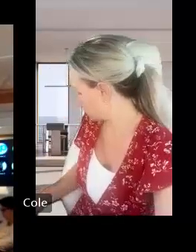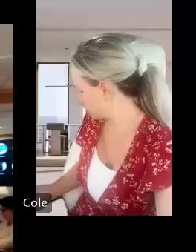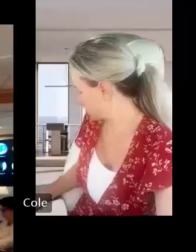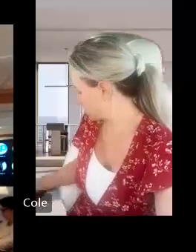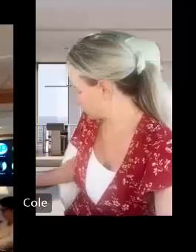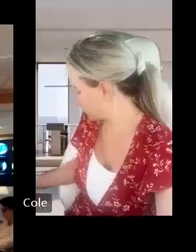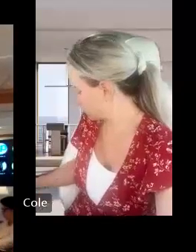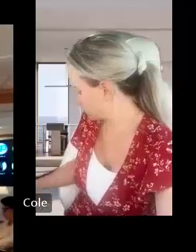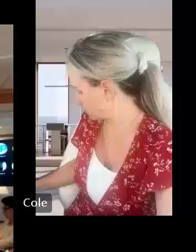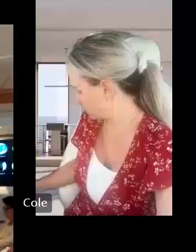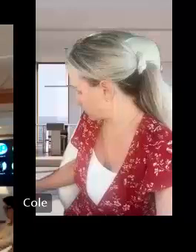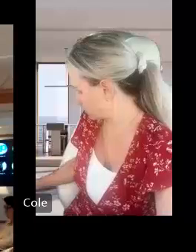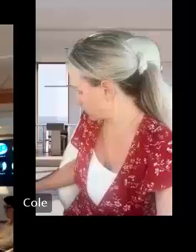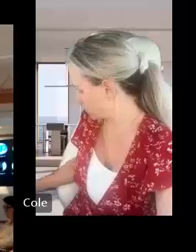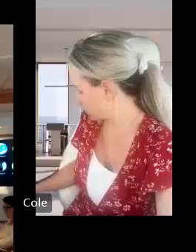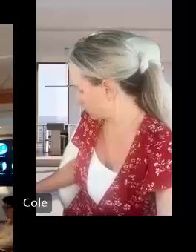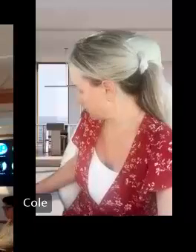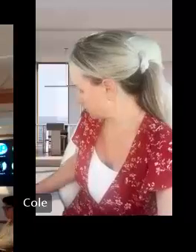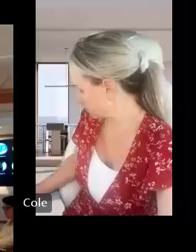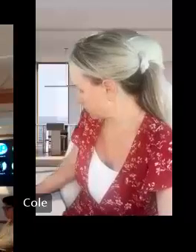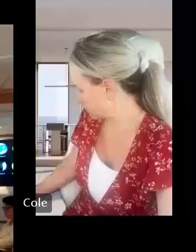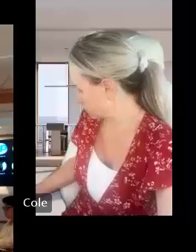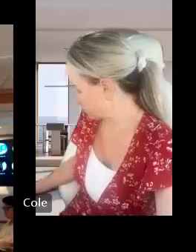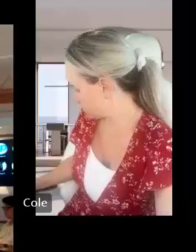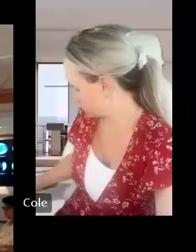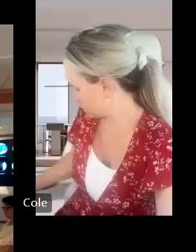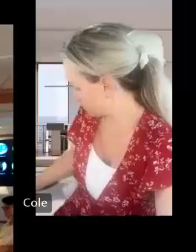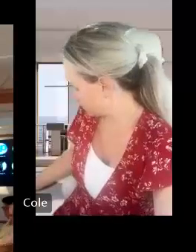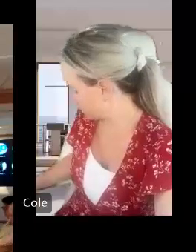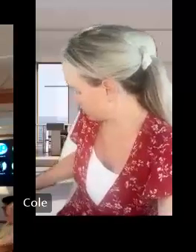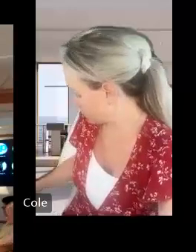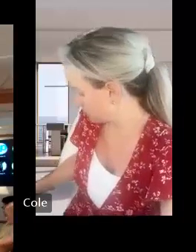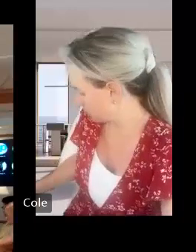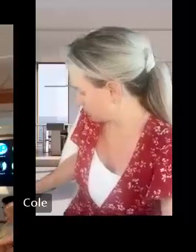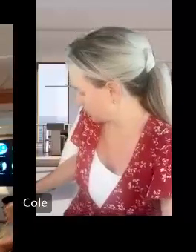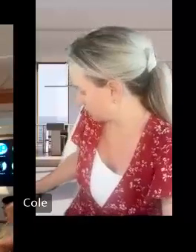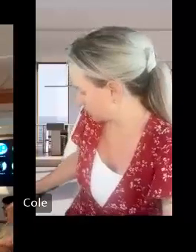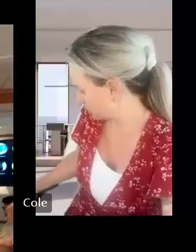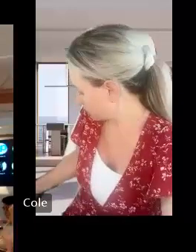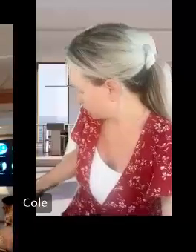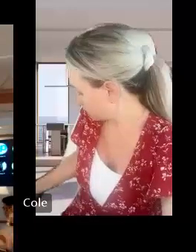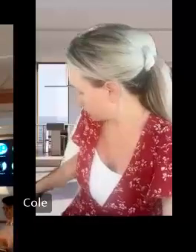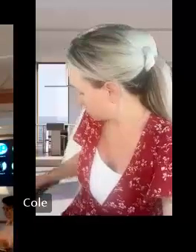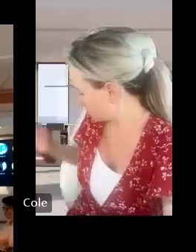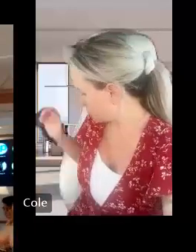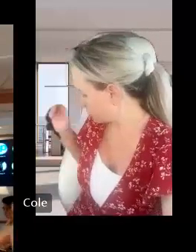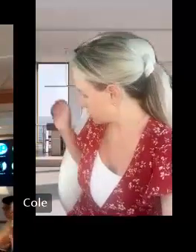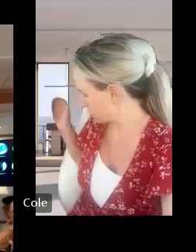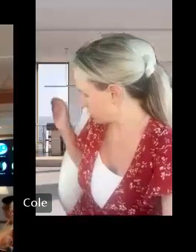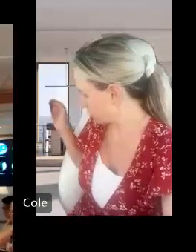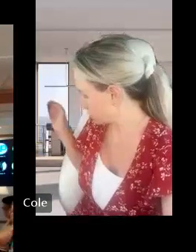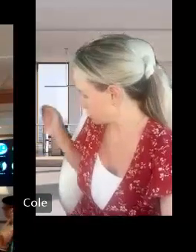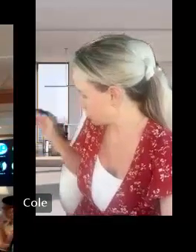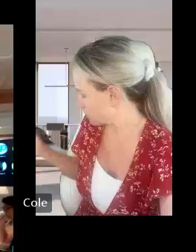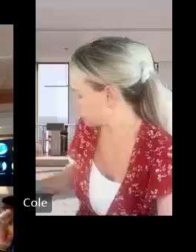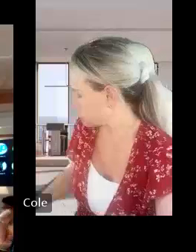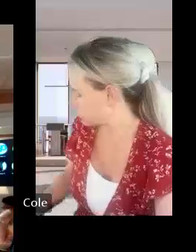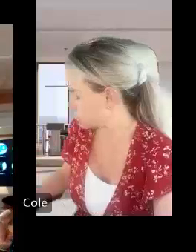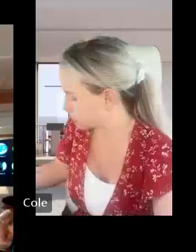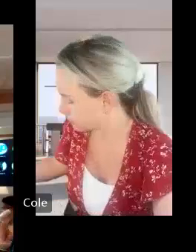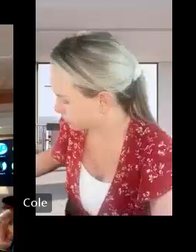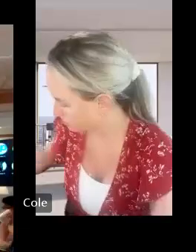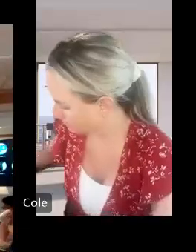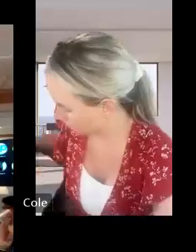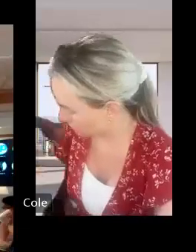Okay, so just so that way I understand what you're saying, the increase is based on